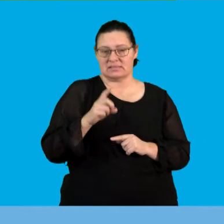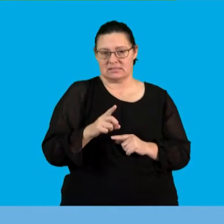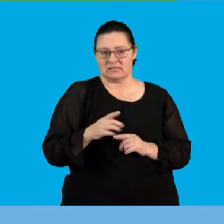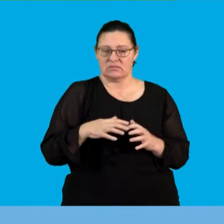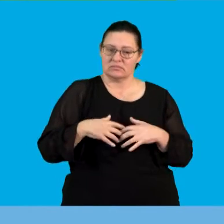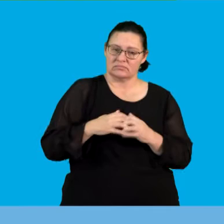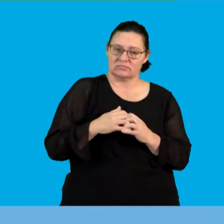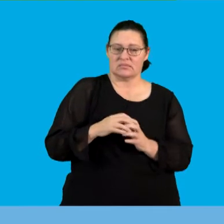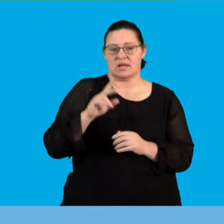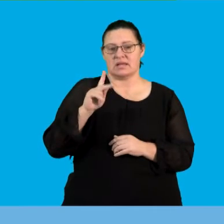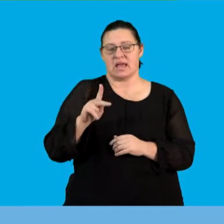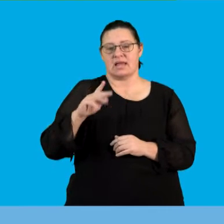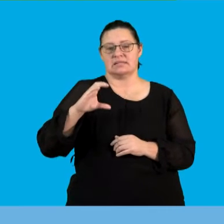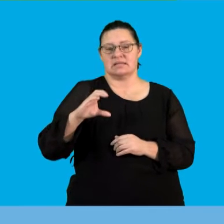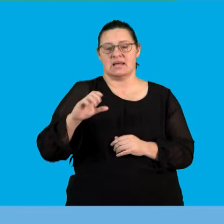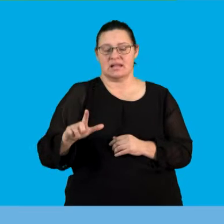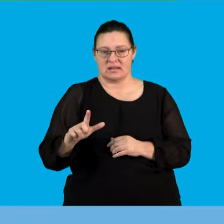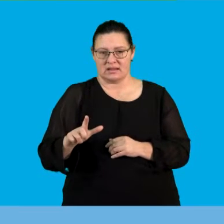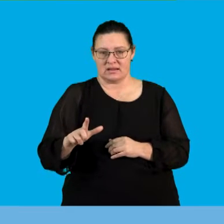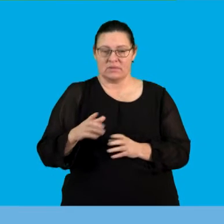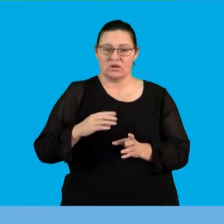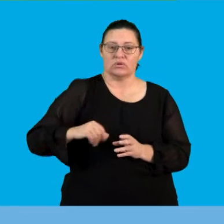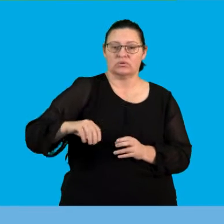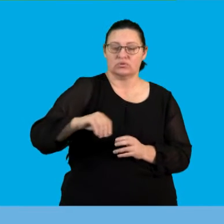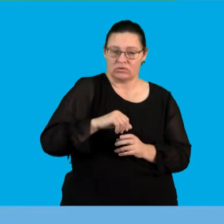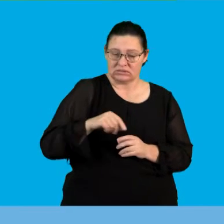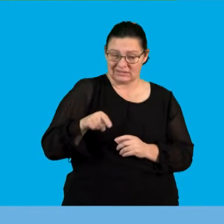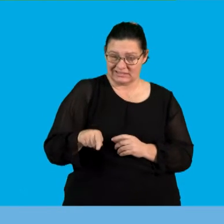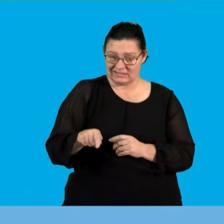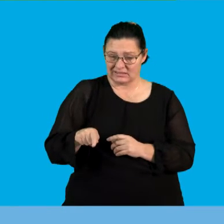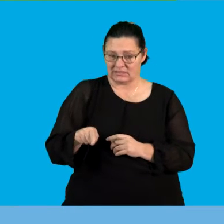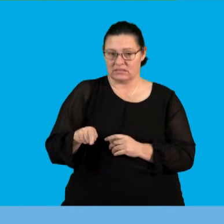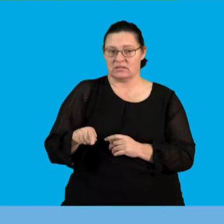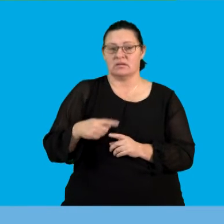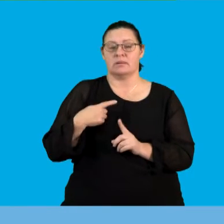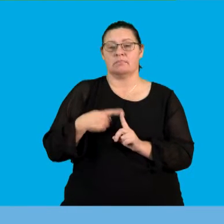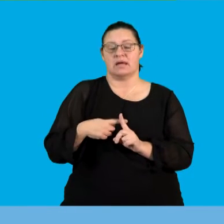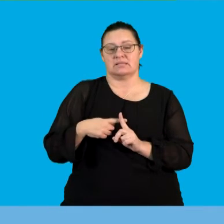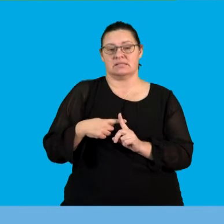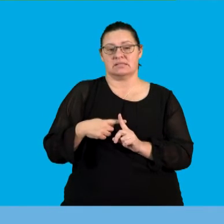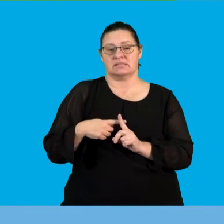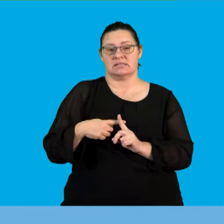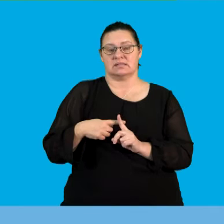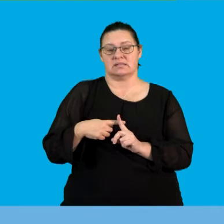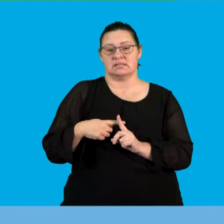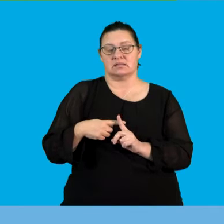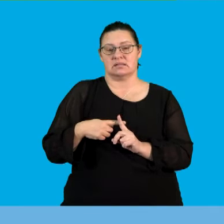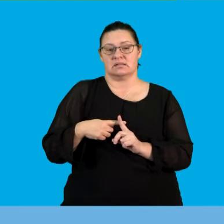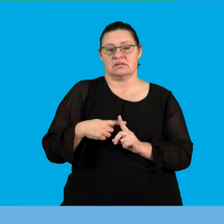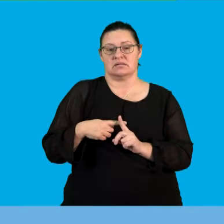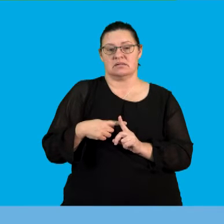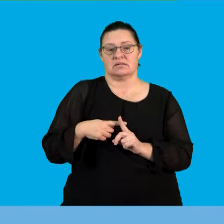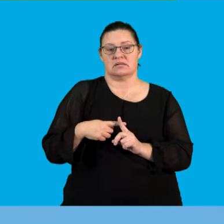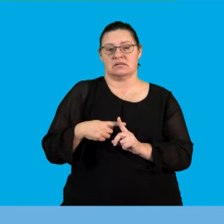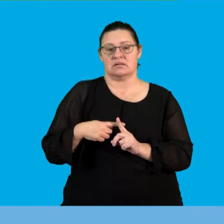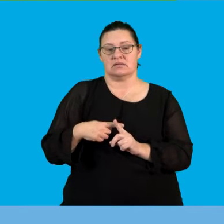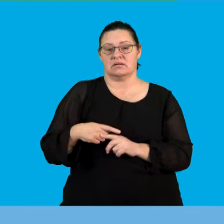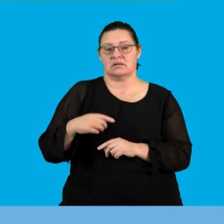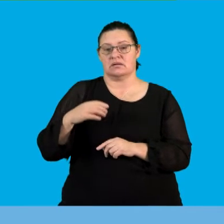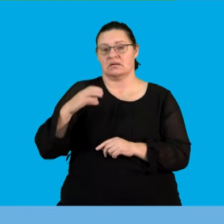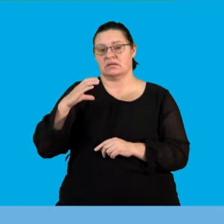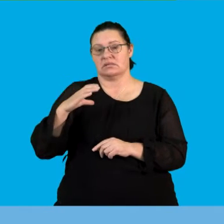to form KCl, which is our salt, and then plus what's the other one? Carbon dioxide. We